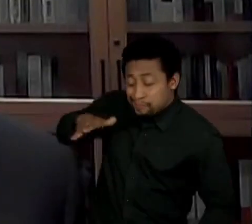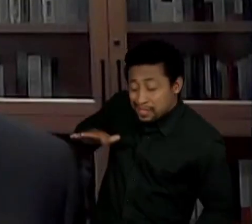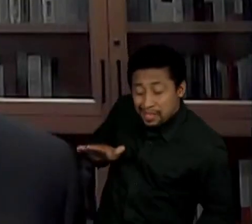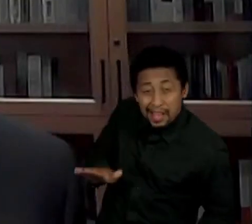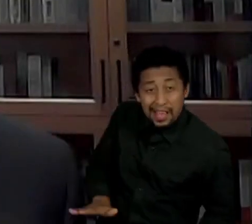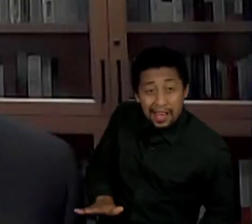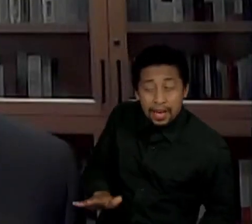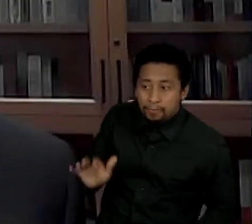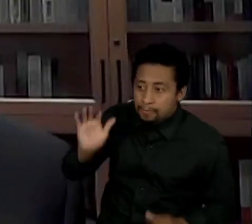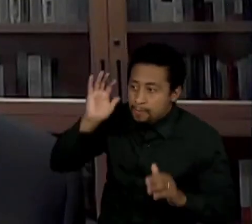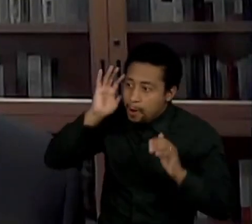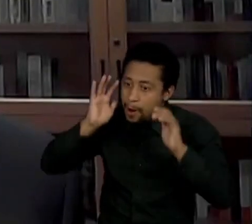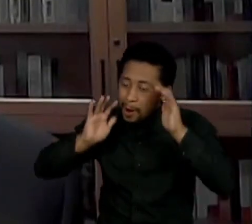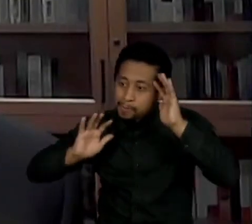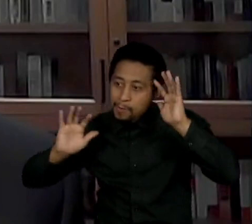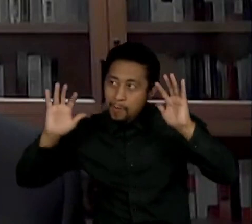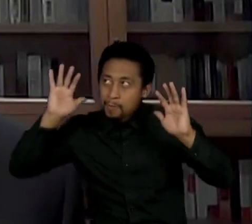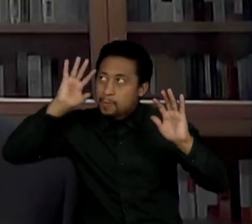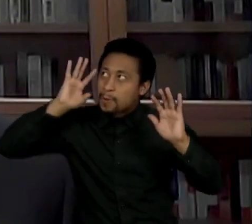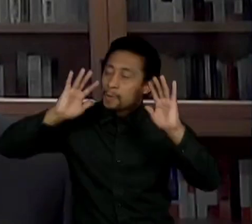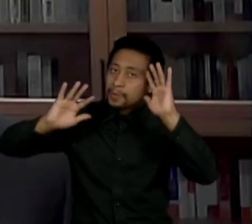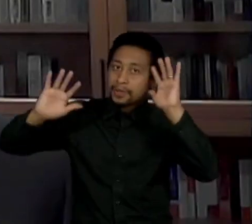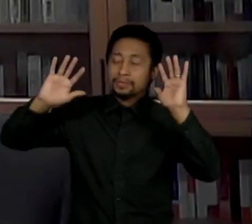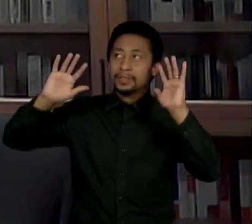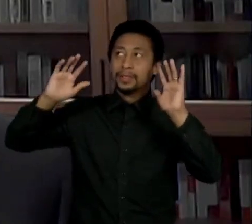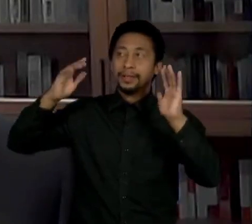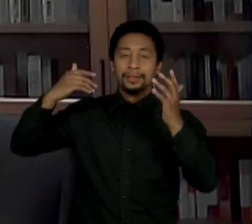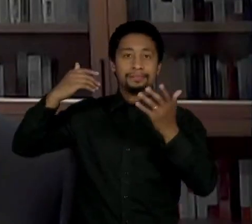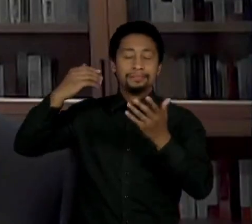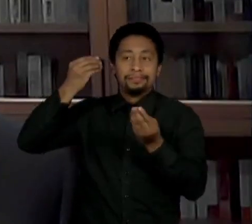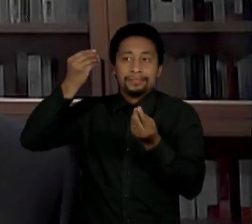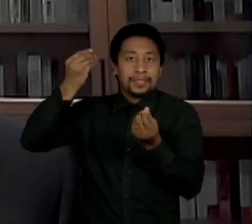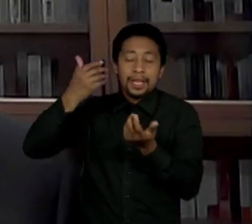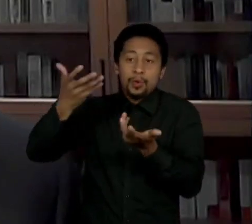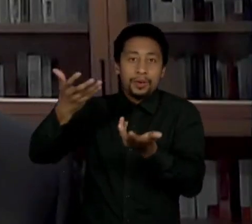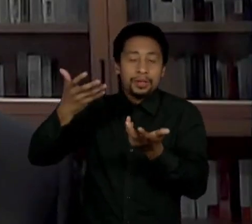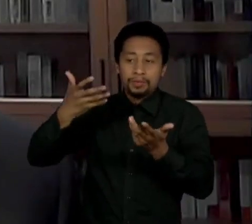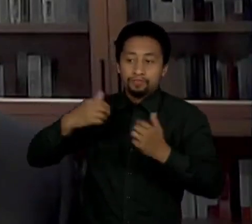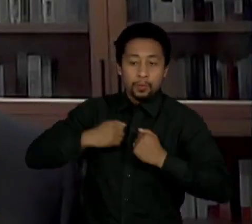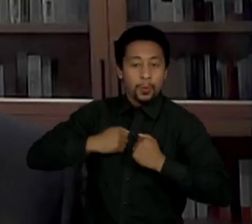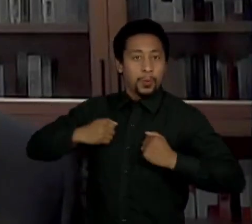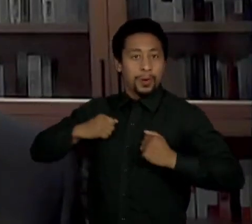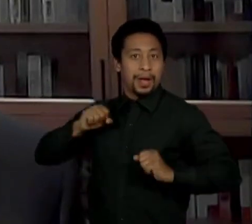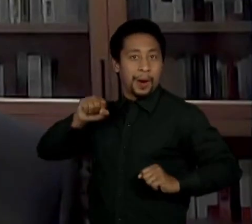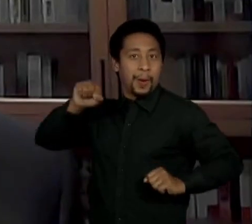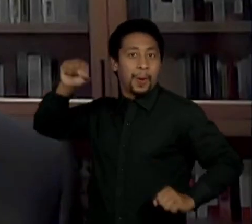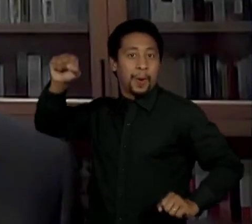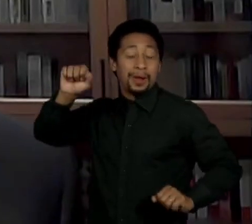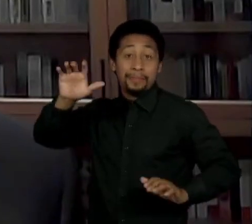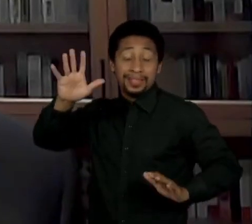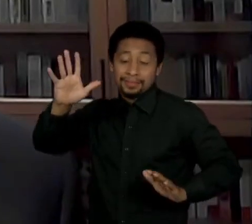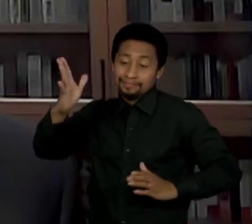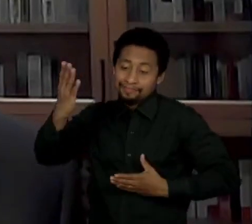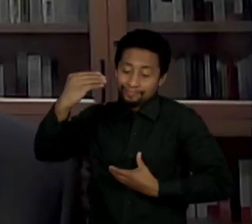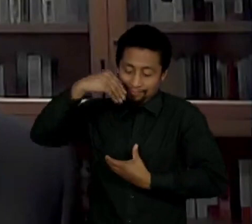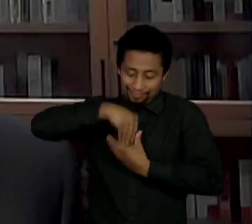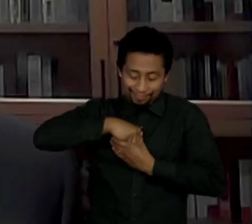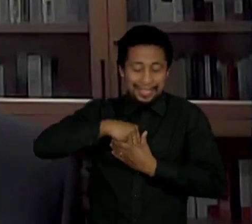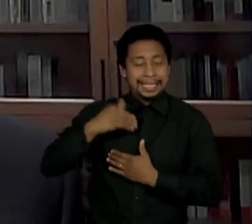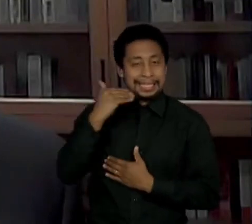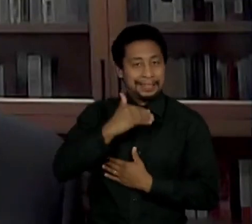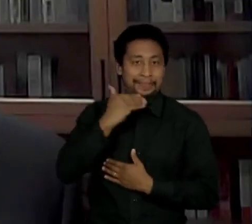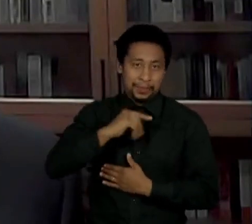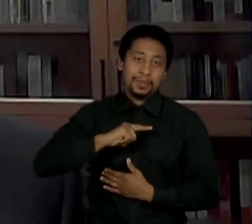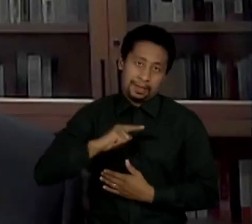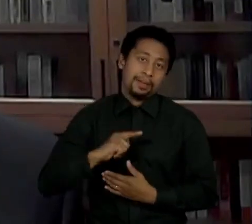caused by this villainous character, and there is a hero who may have a few little